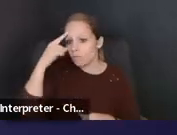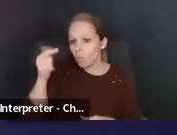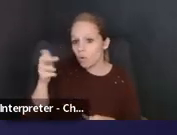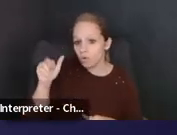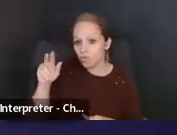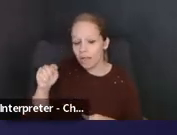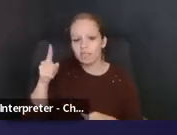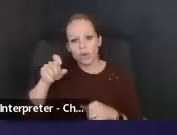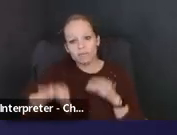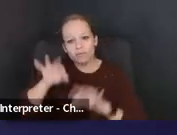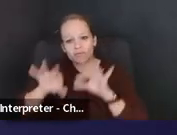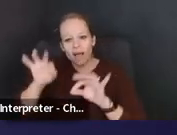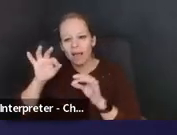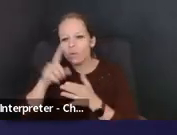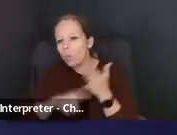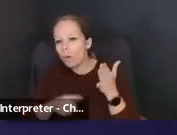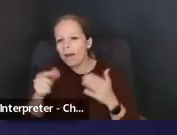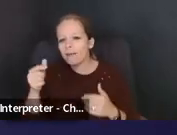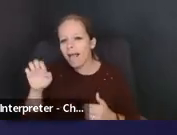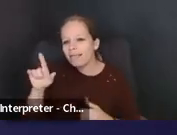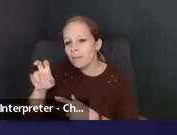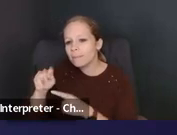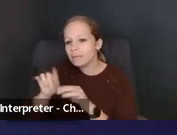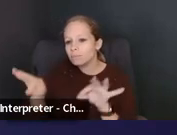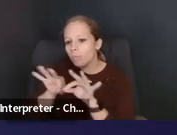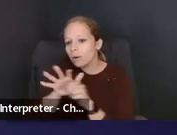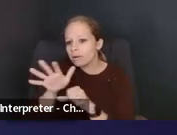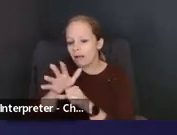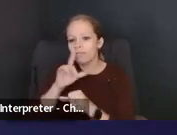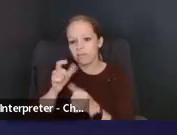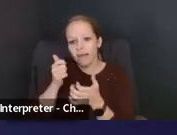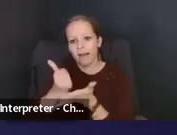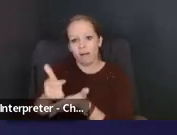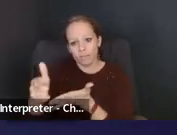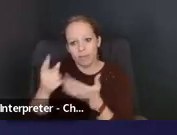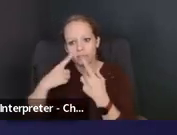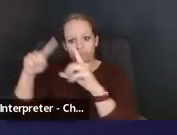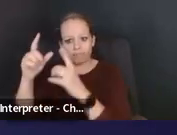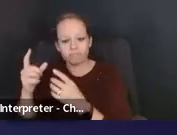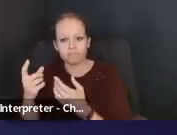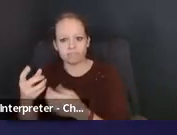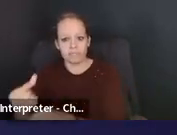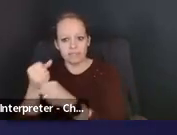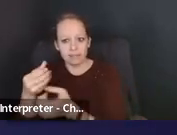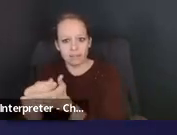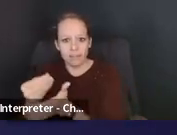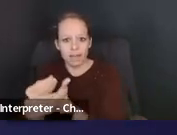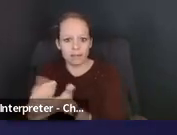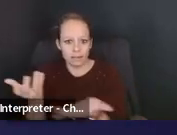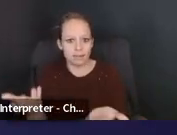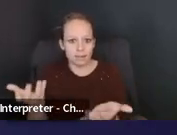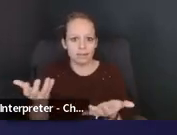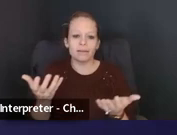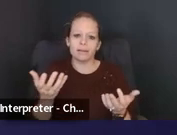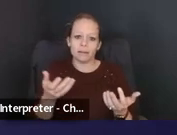success, and you'll start recognizing what's a strong looking proposal, you know, and what things are most important, complying with the